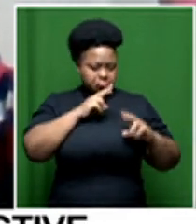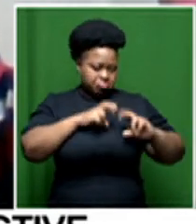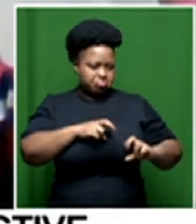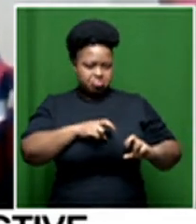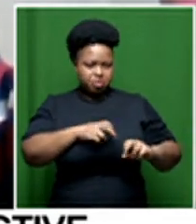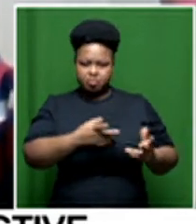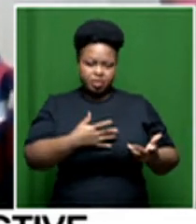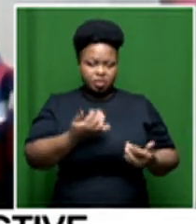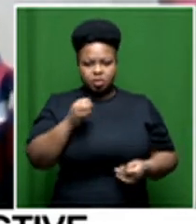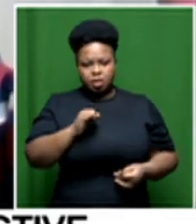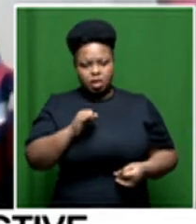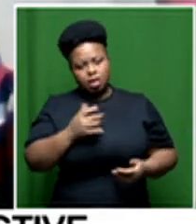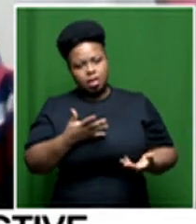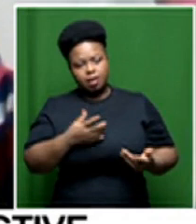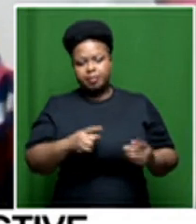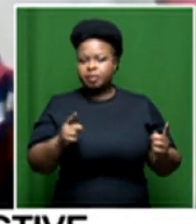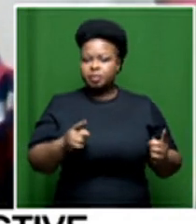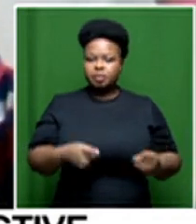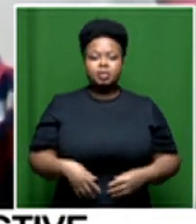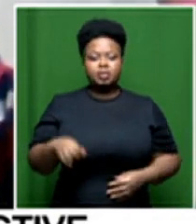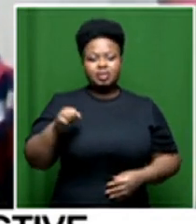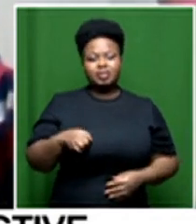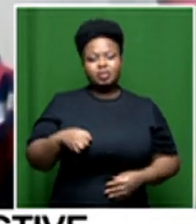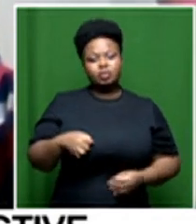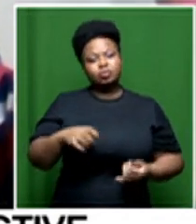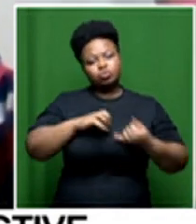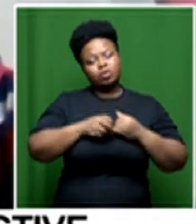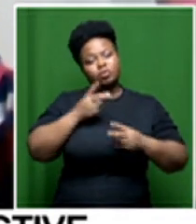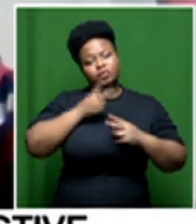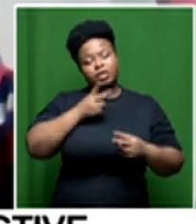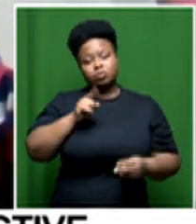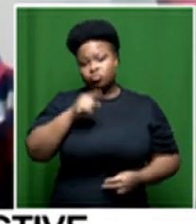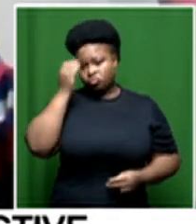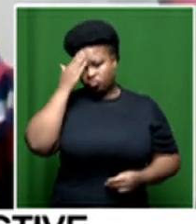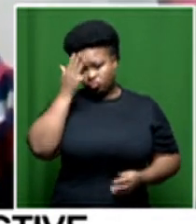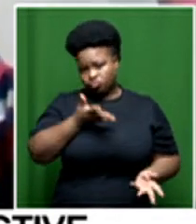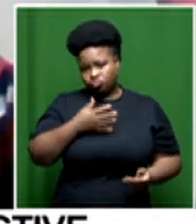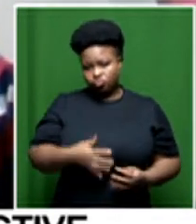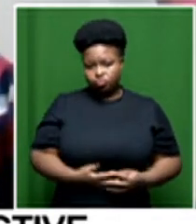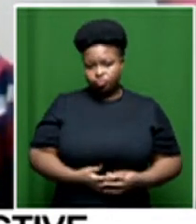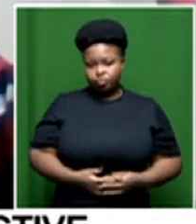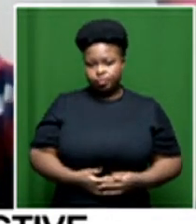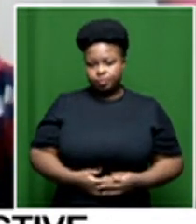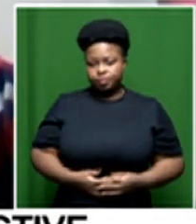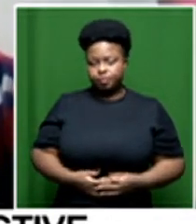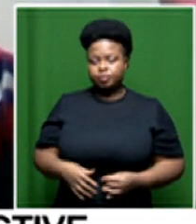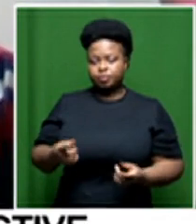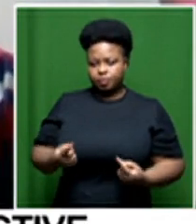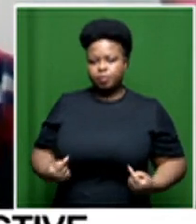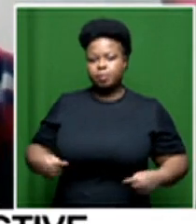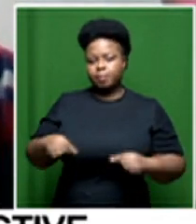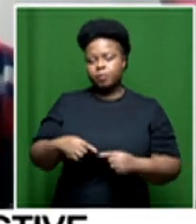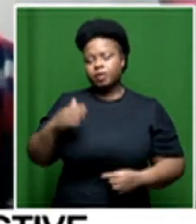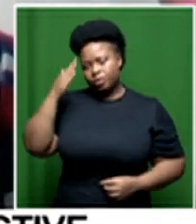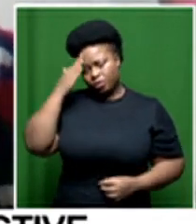not necessarily still a trial, but it is the finishing stages of it. Is that your understanding as well? Our understanding is that we